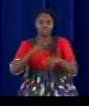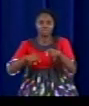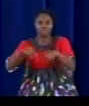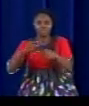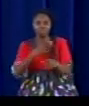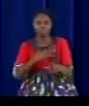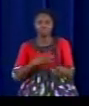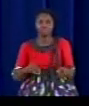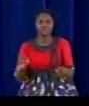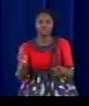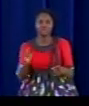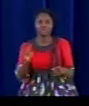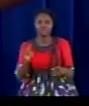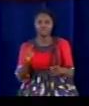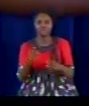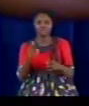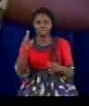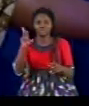was